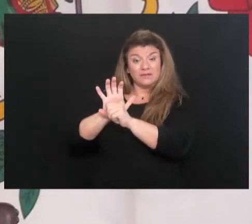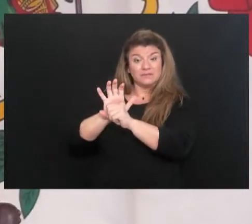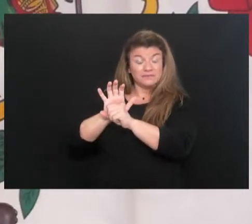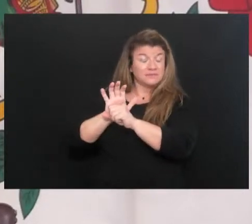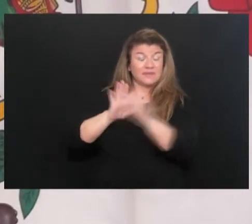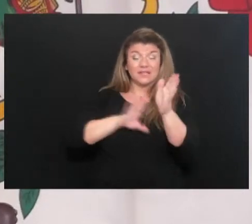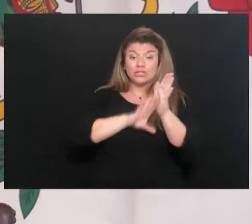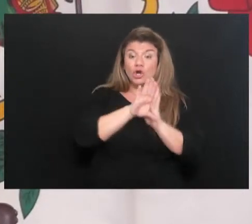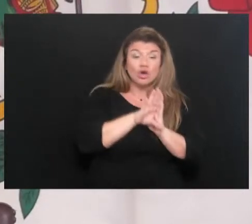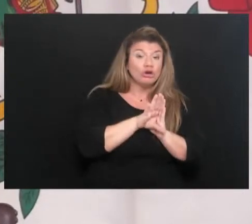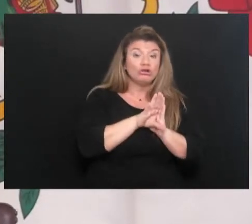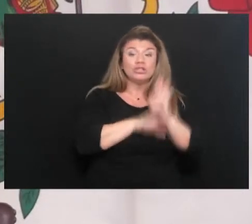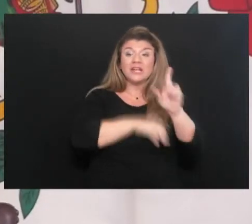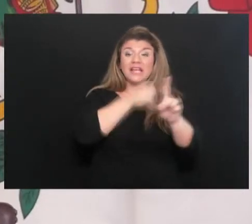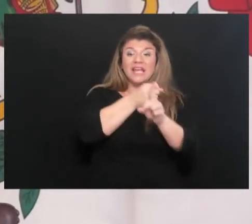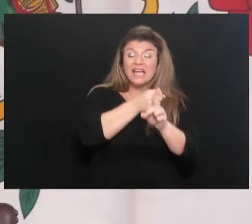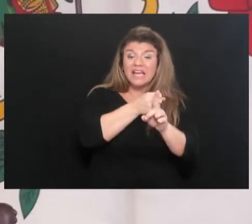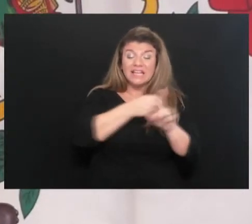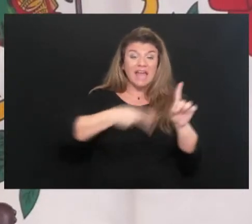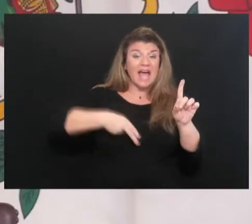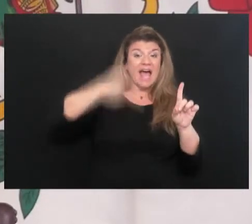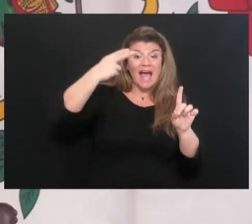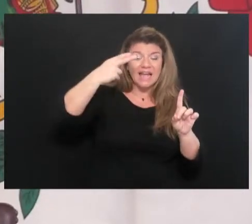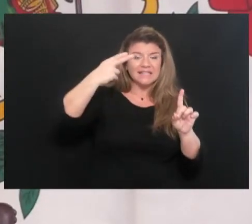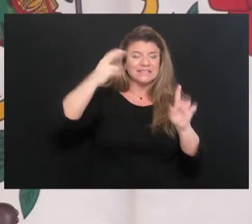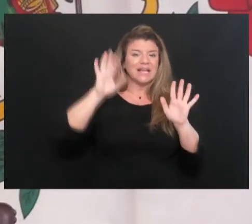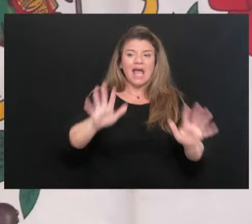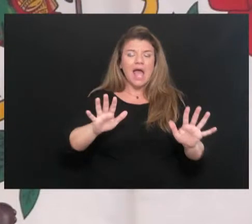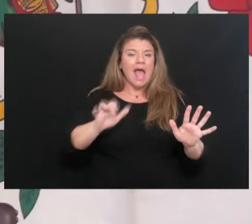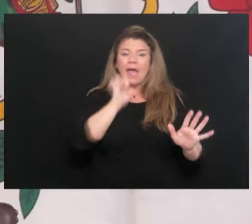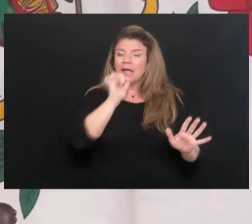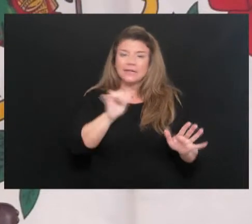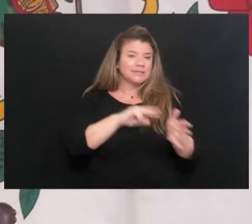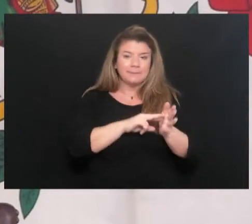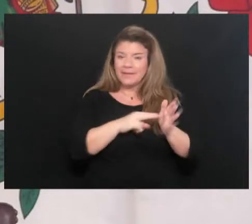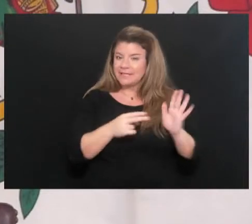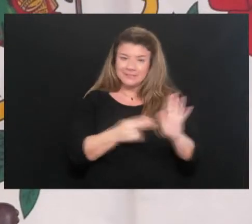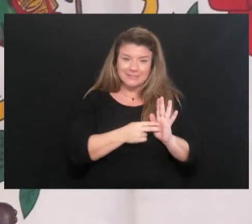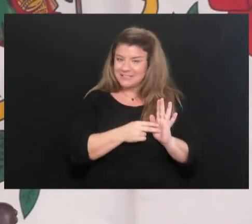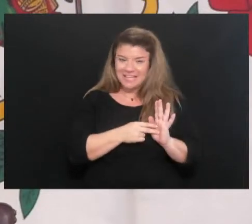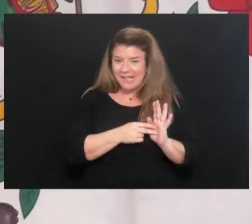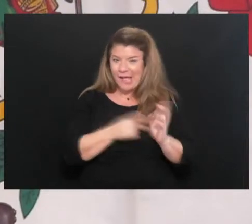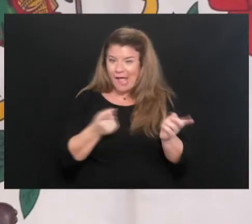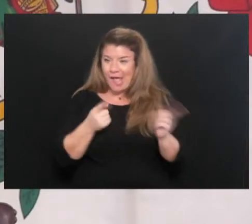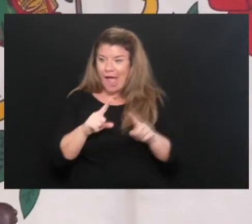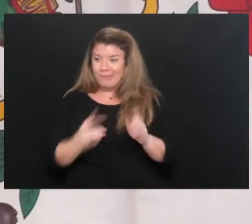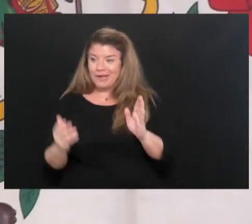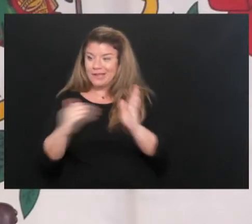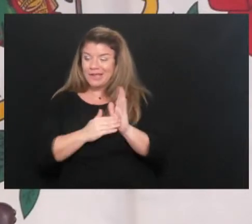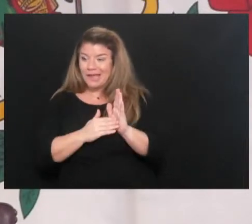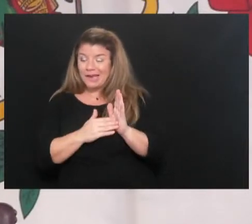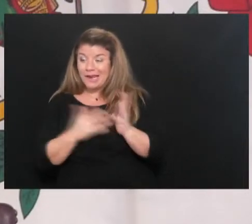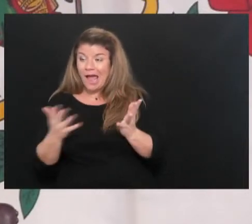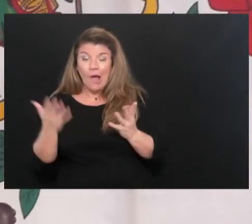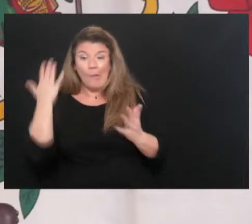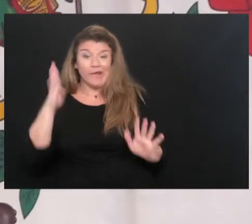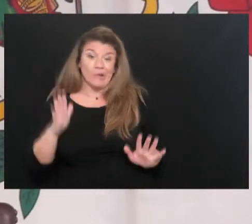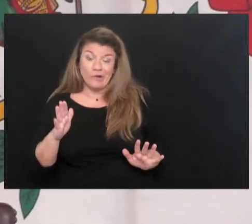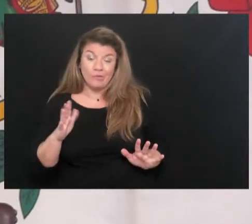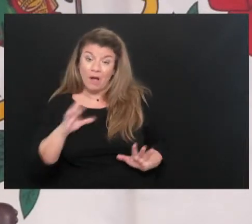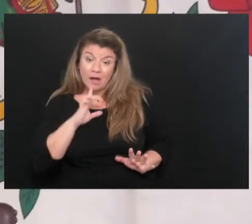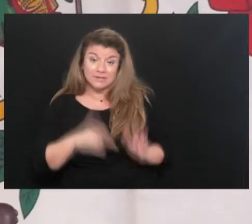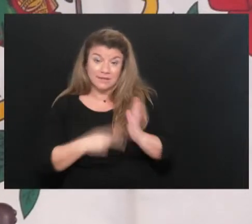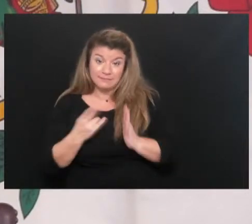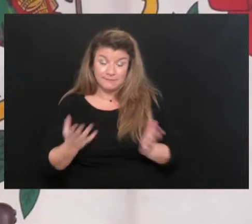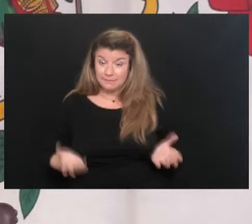They're showing you the peak of that. Not to say that we can't, jump back, because we don't know really and